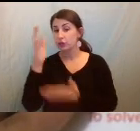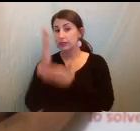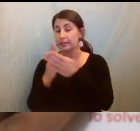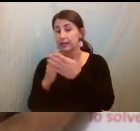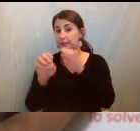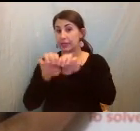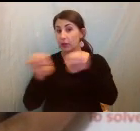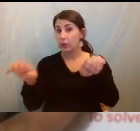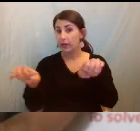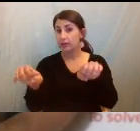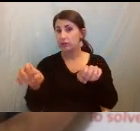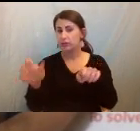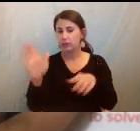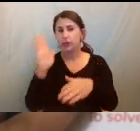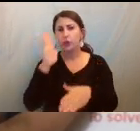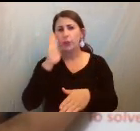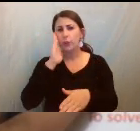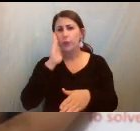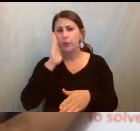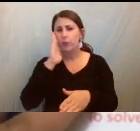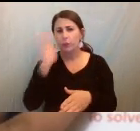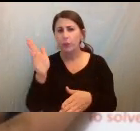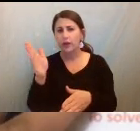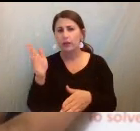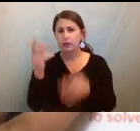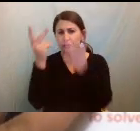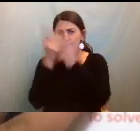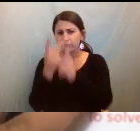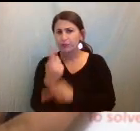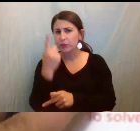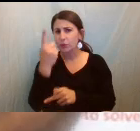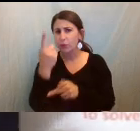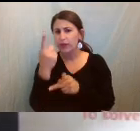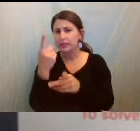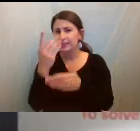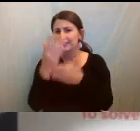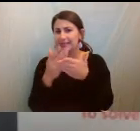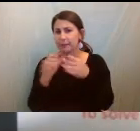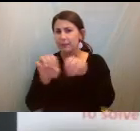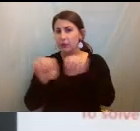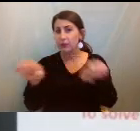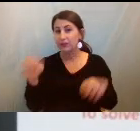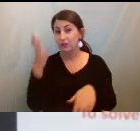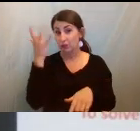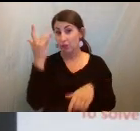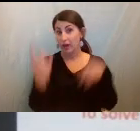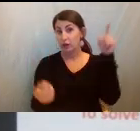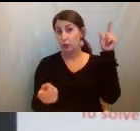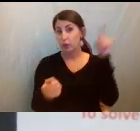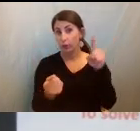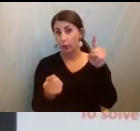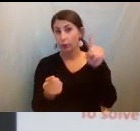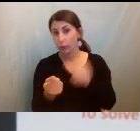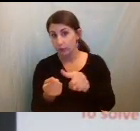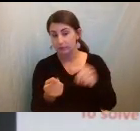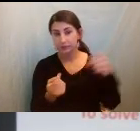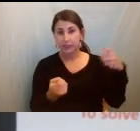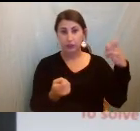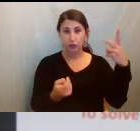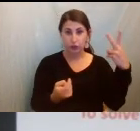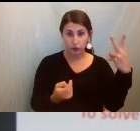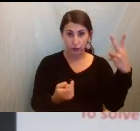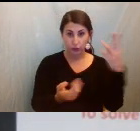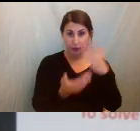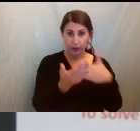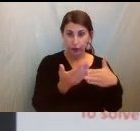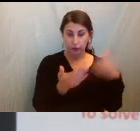two-step equations, eventually we will end up solving a one-step equation because you're reducing the number of steps. It goes from 2 steps to